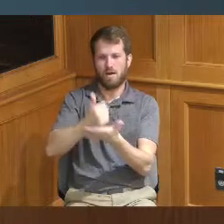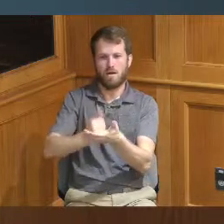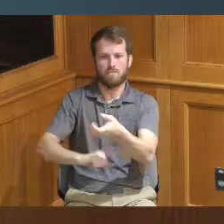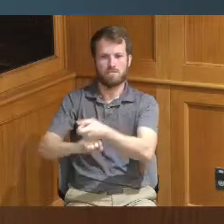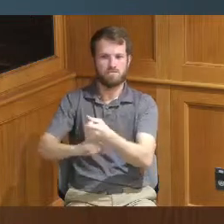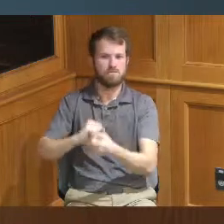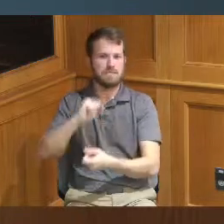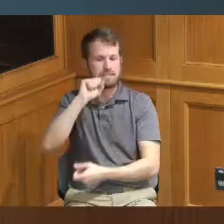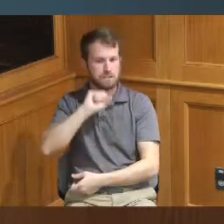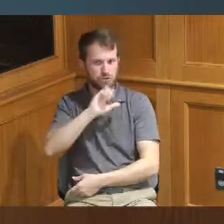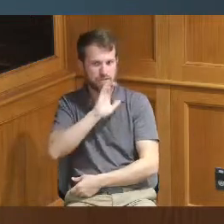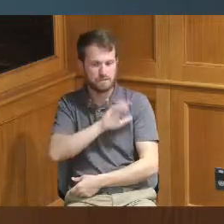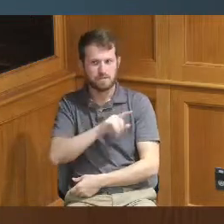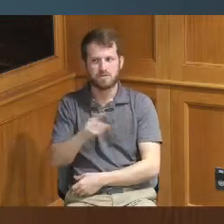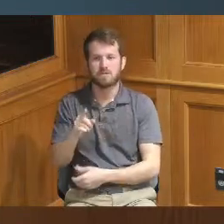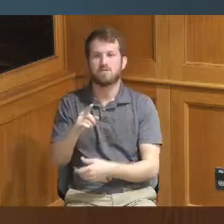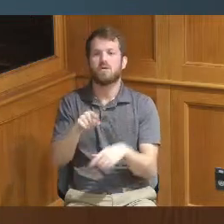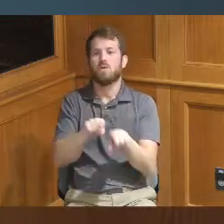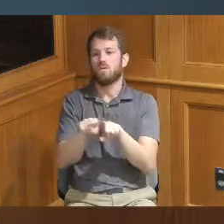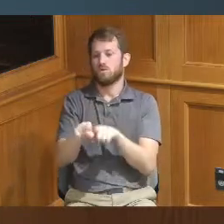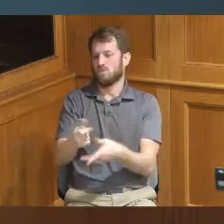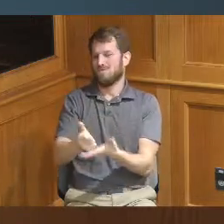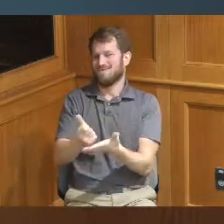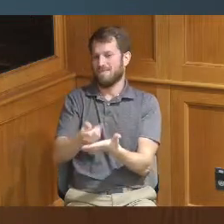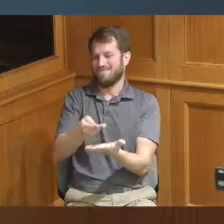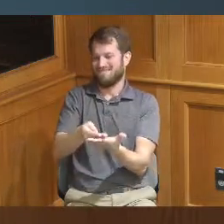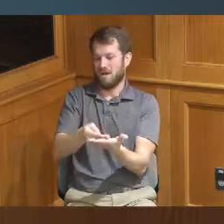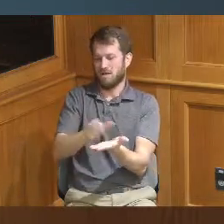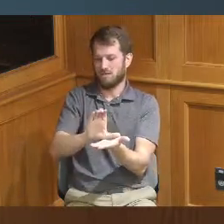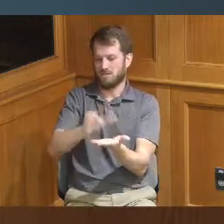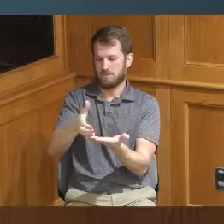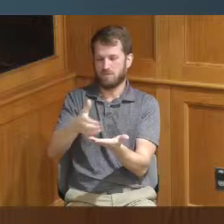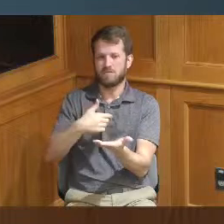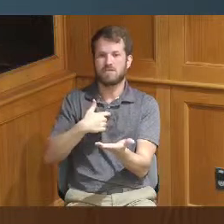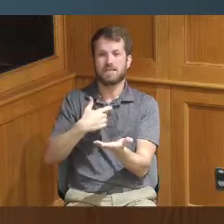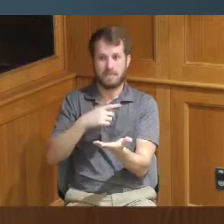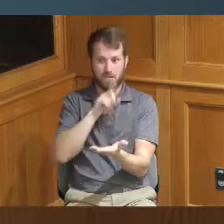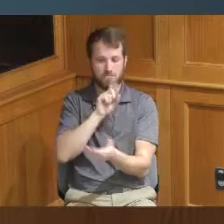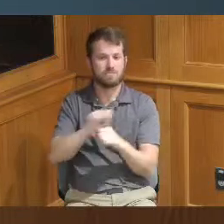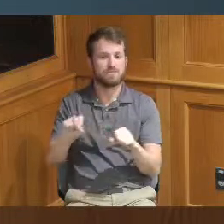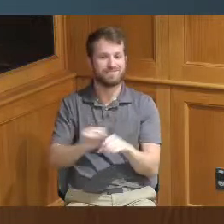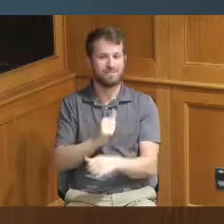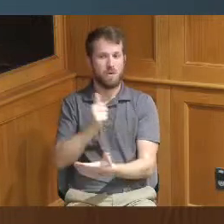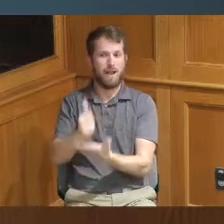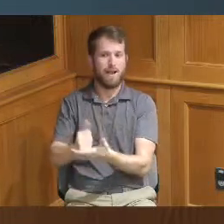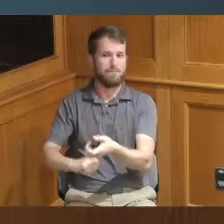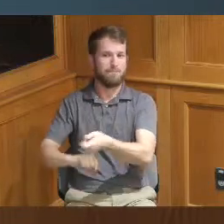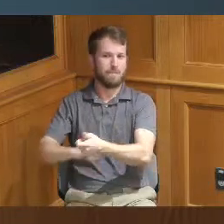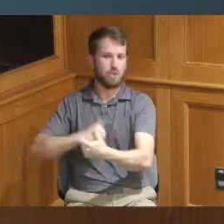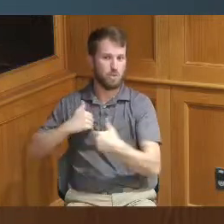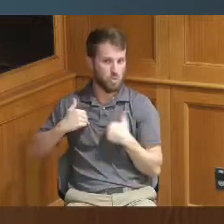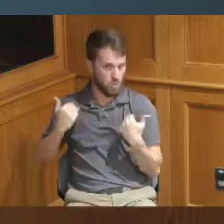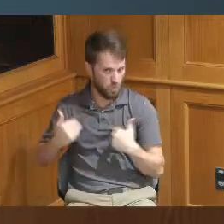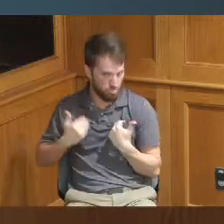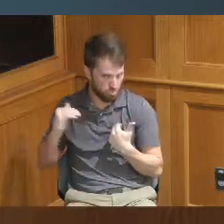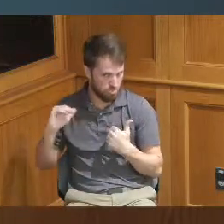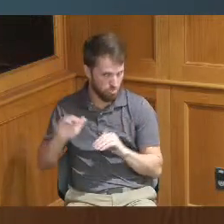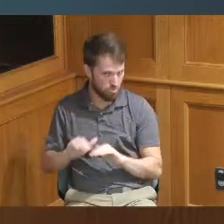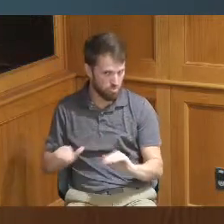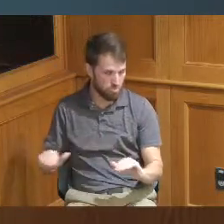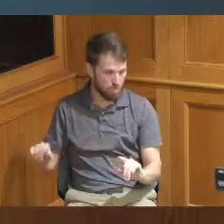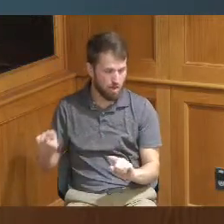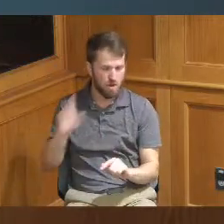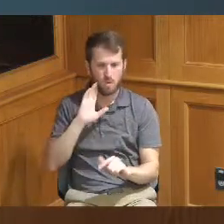You're going to hear about the funds that we have and are helping youth. We're going to be talking about all